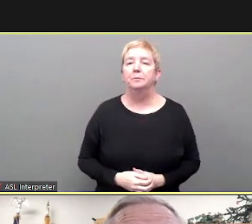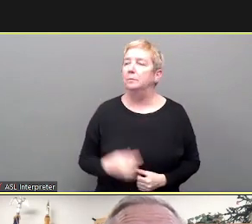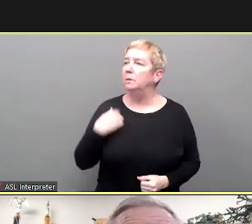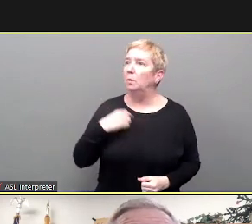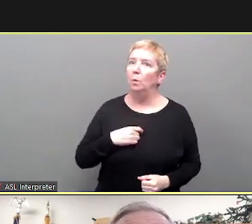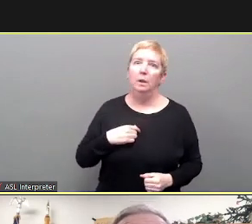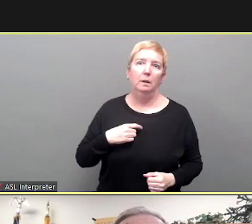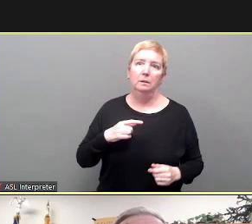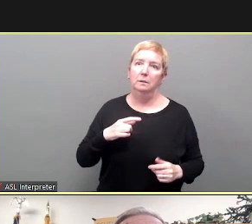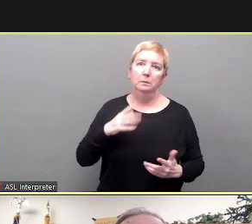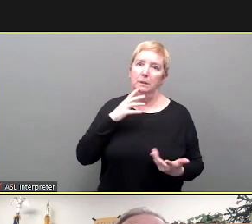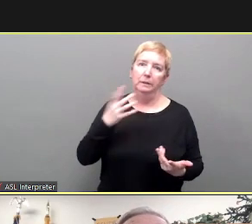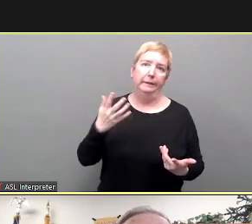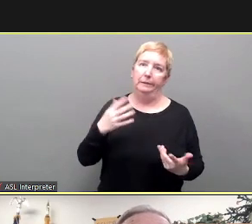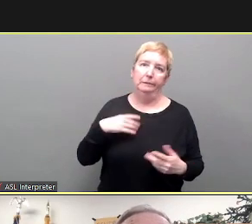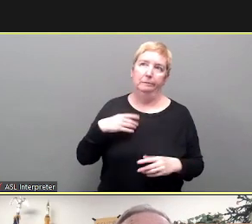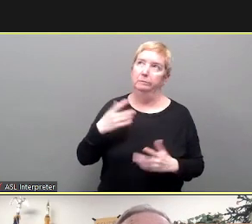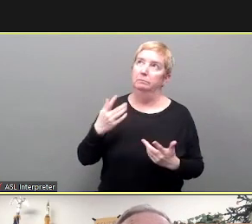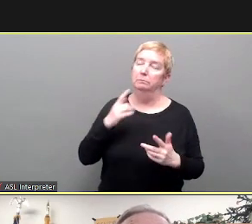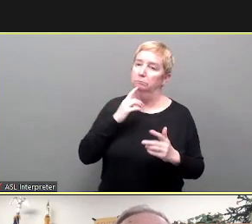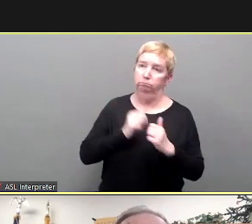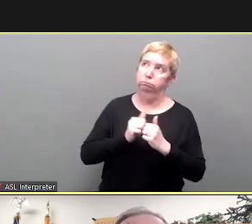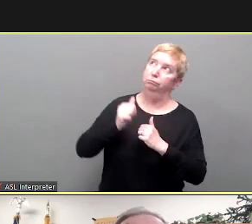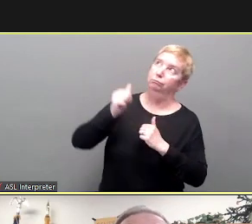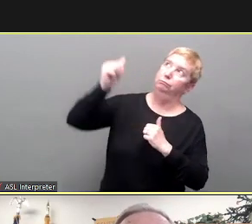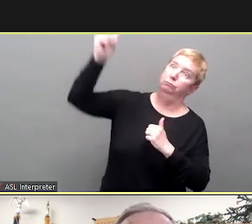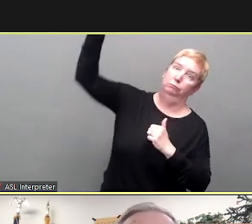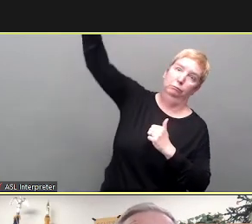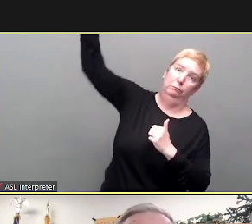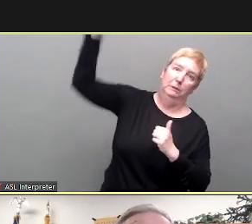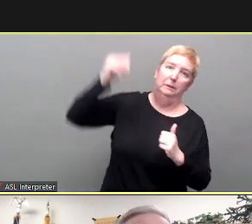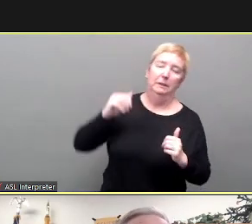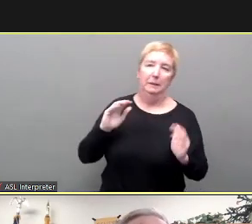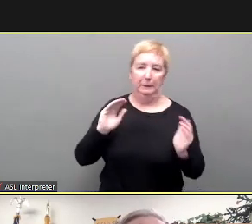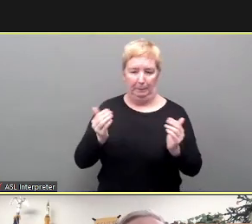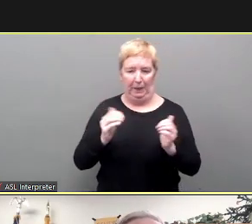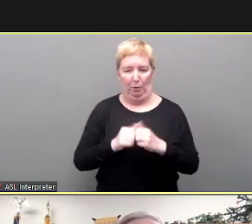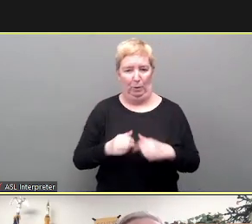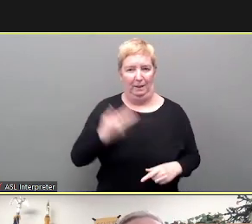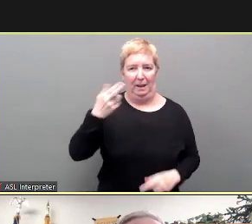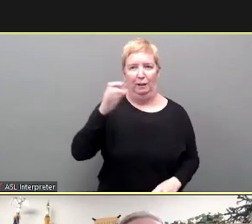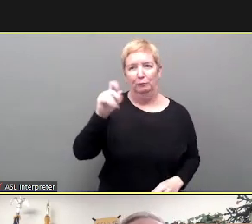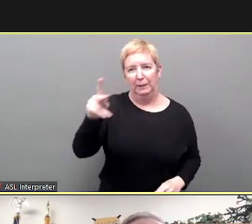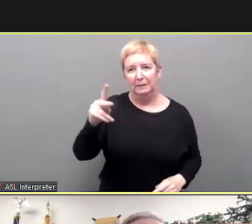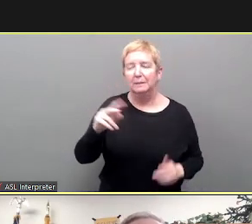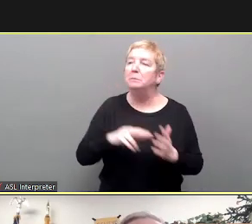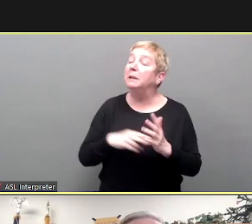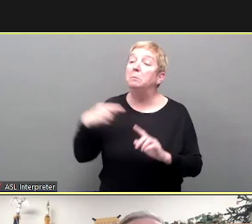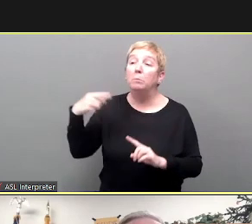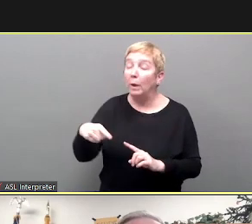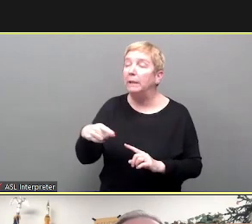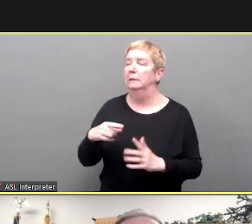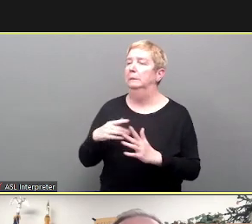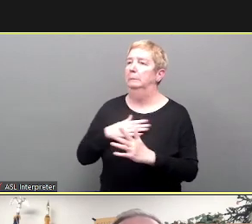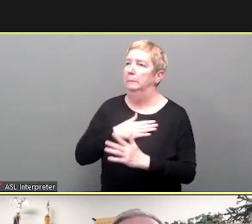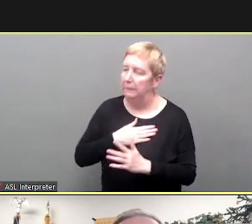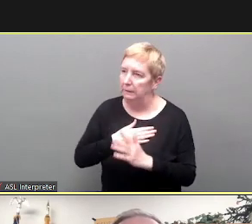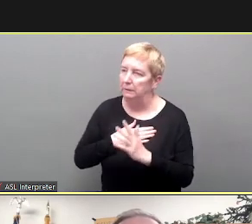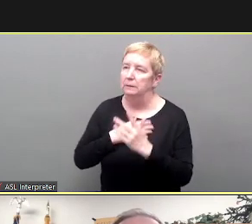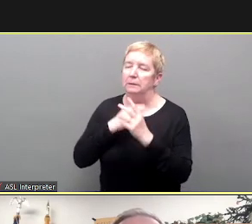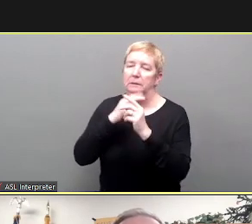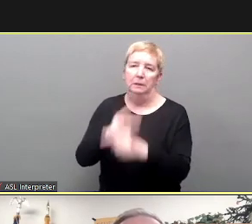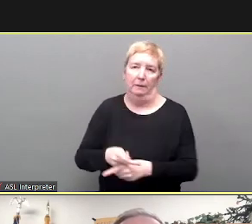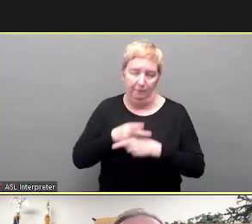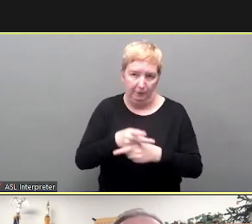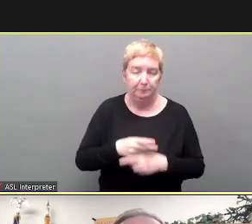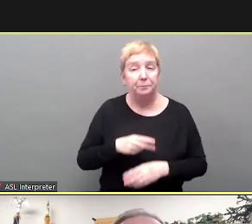way above high risk today. And so extra caution. We've given you some. Dr. Grace, if